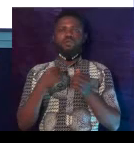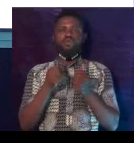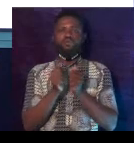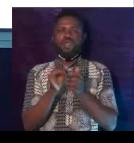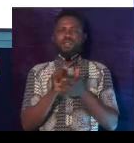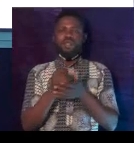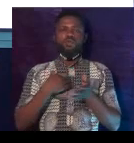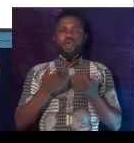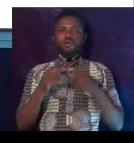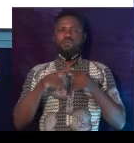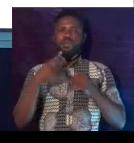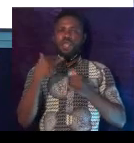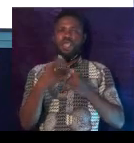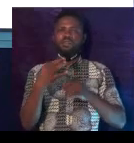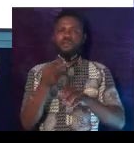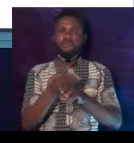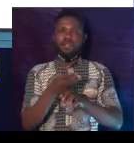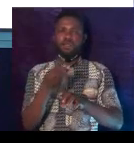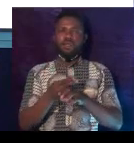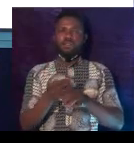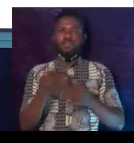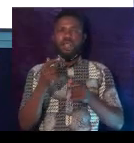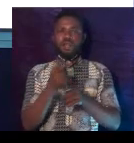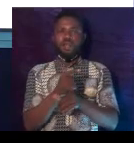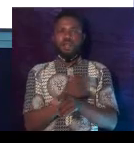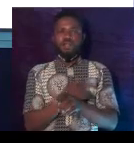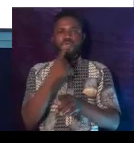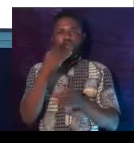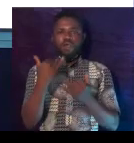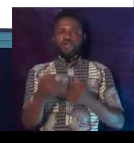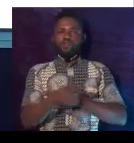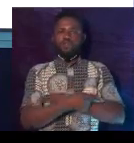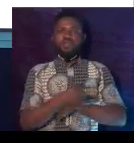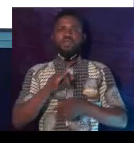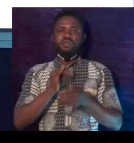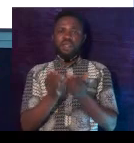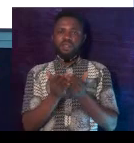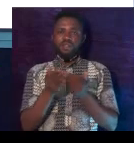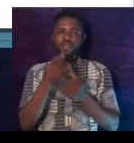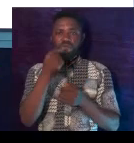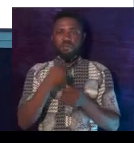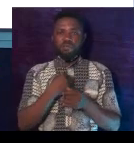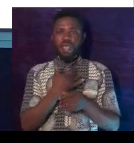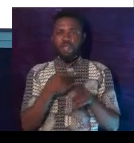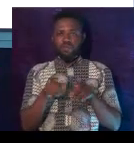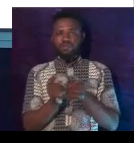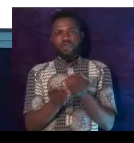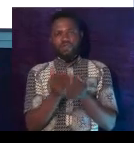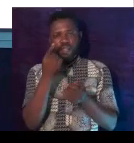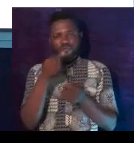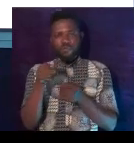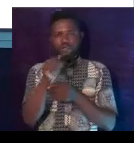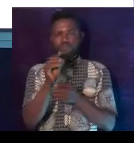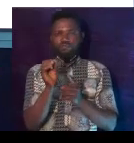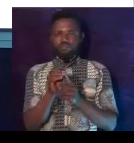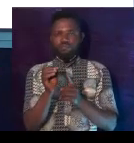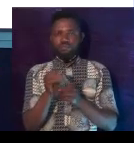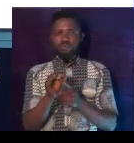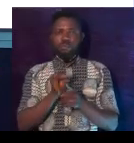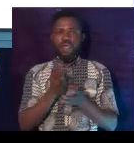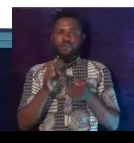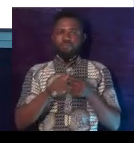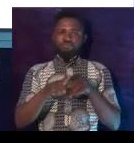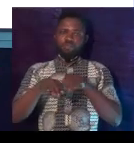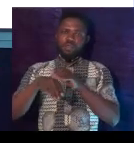And so with that, we've come to the end of the mathematics lesson for today. It was easy for me, and I believe it was easy for you